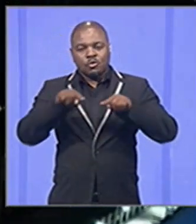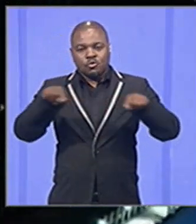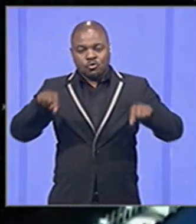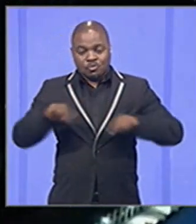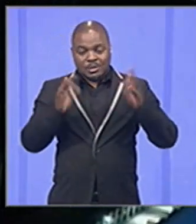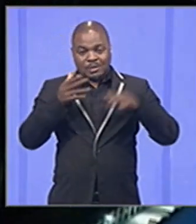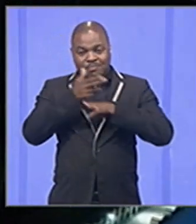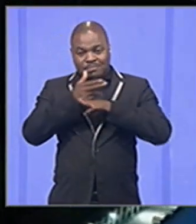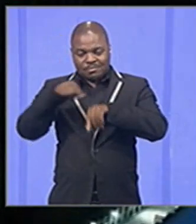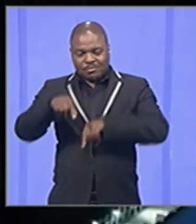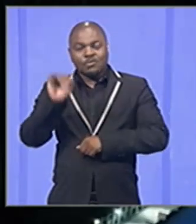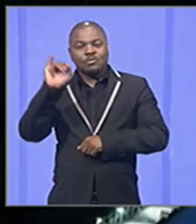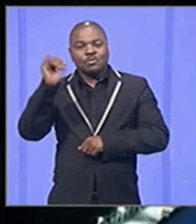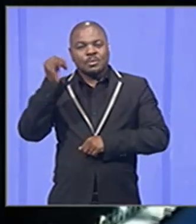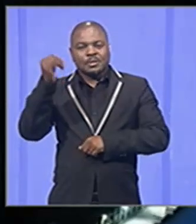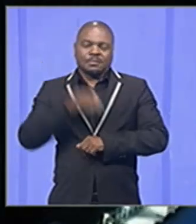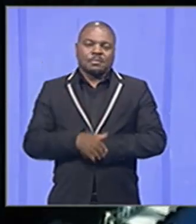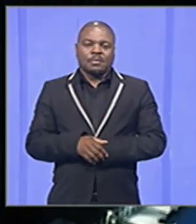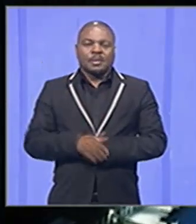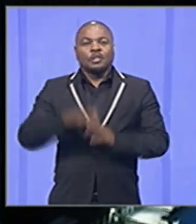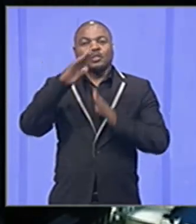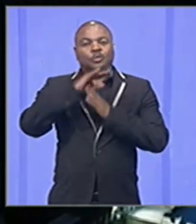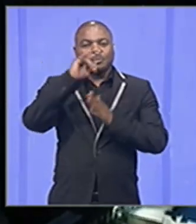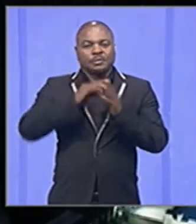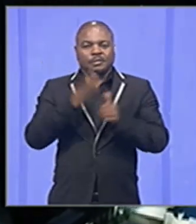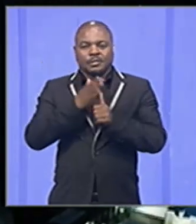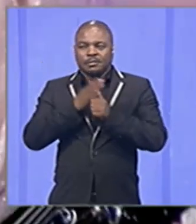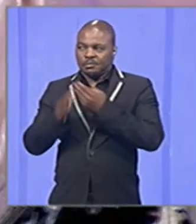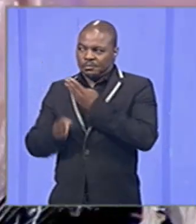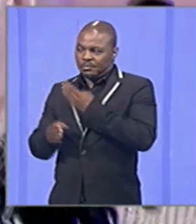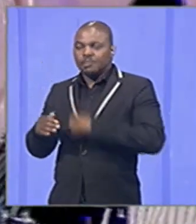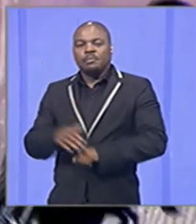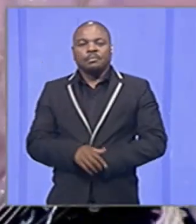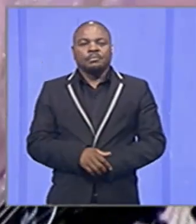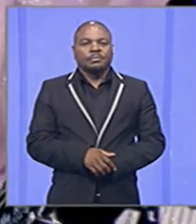mono Auckland Park, Johannesburg. Re thoma ka dihlogo.